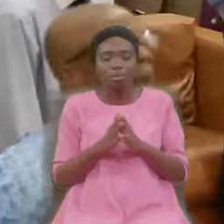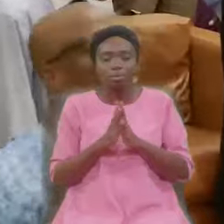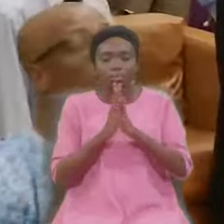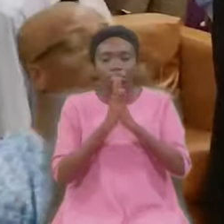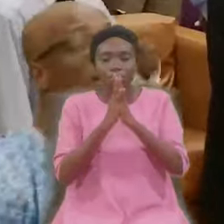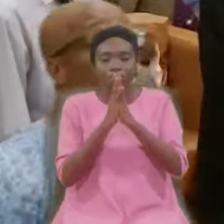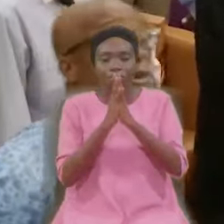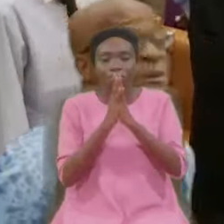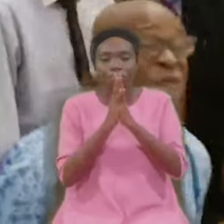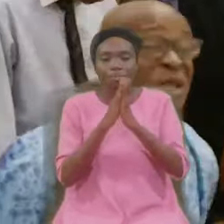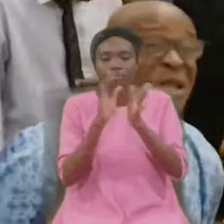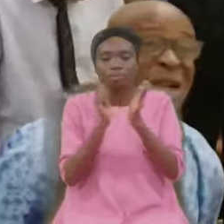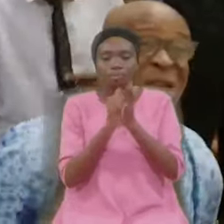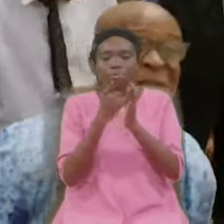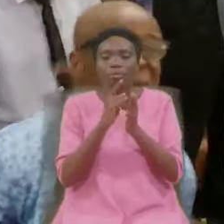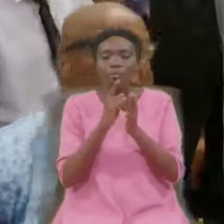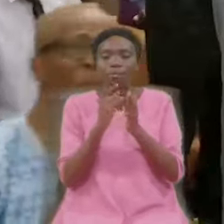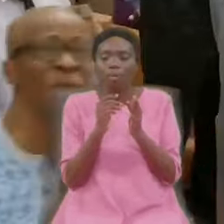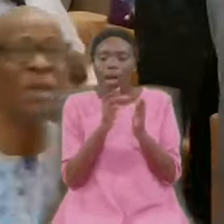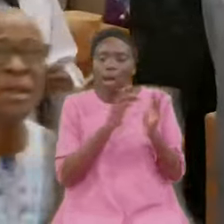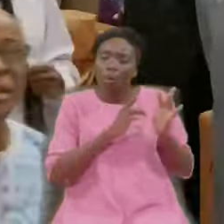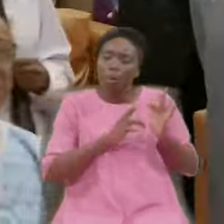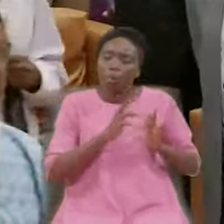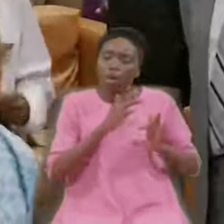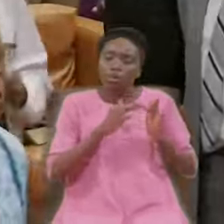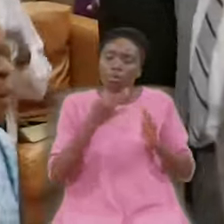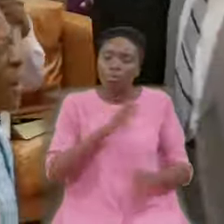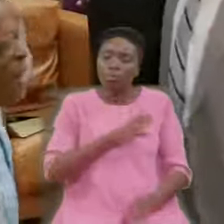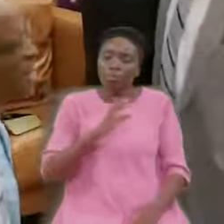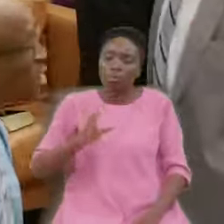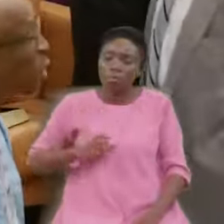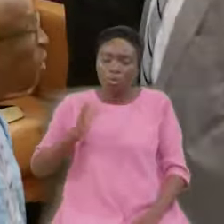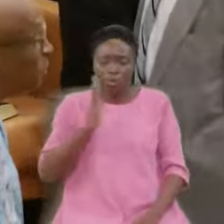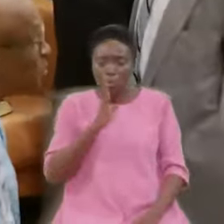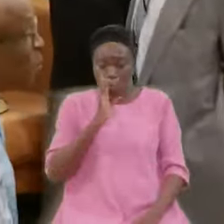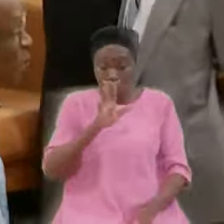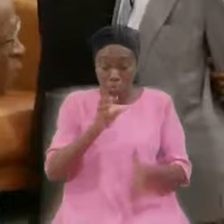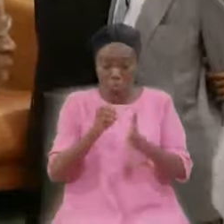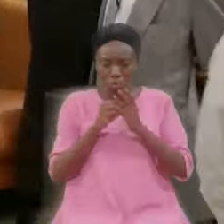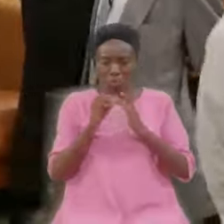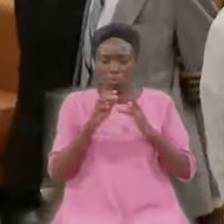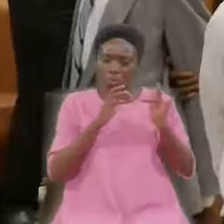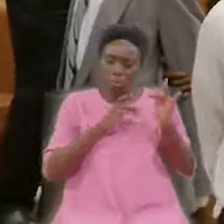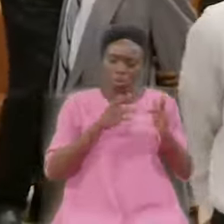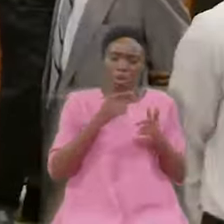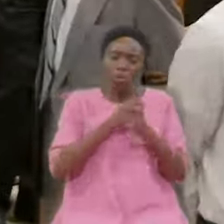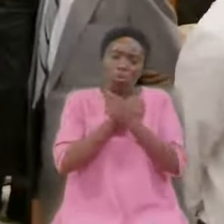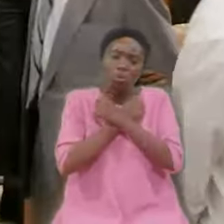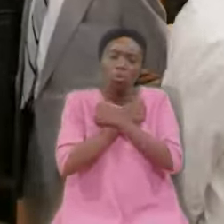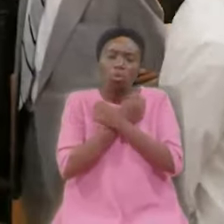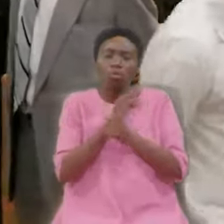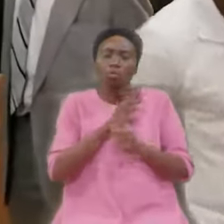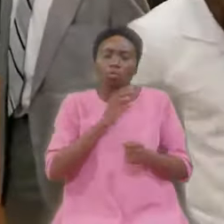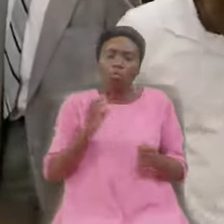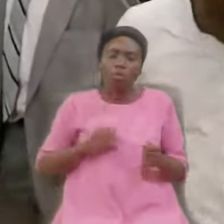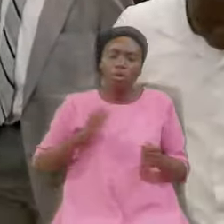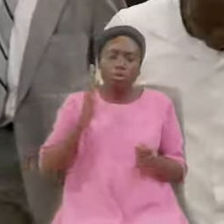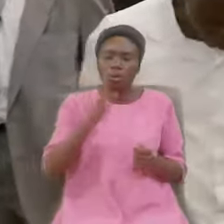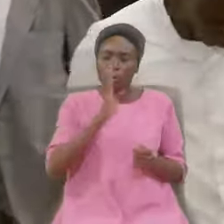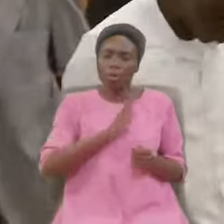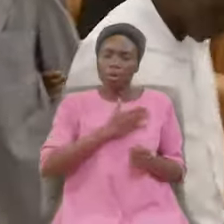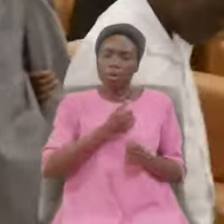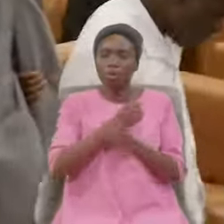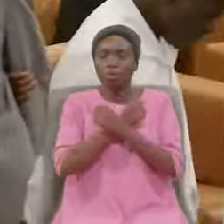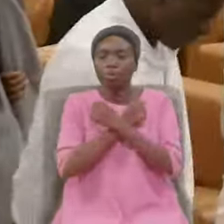Pray that the compassion of Christ will be our compassion. The love of Christ will be our love.